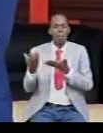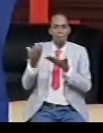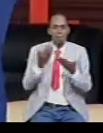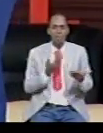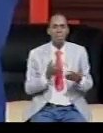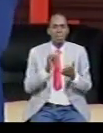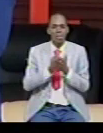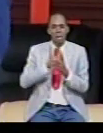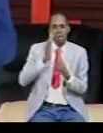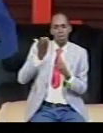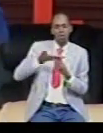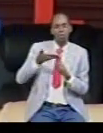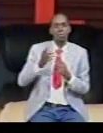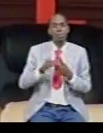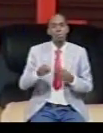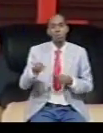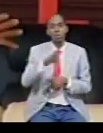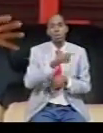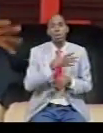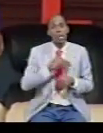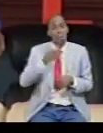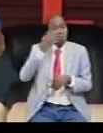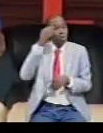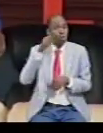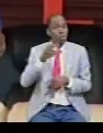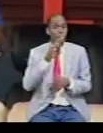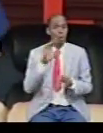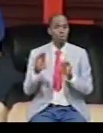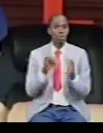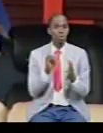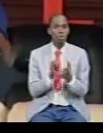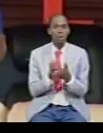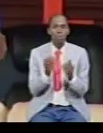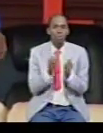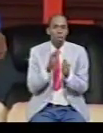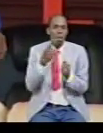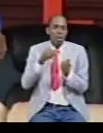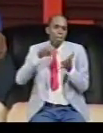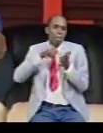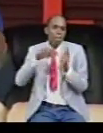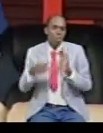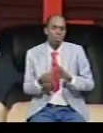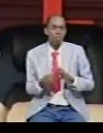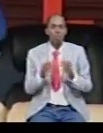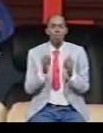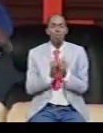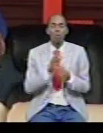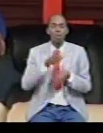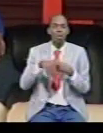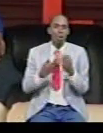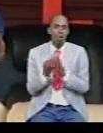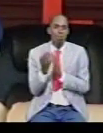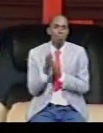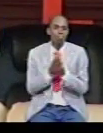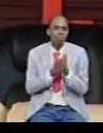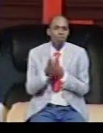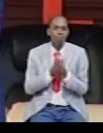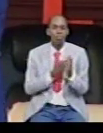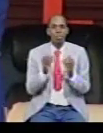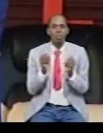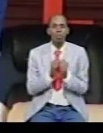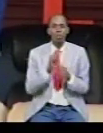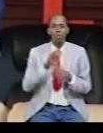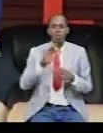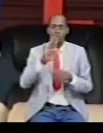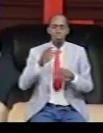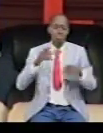them. And because you are doing that purposefully, you're doing that passionately, you're doing that personally,